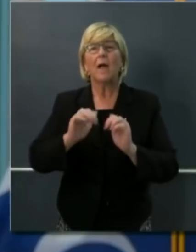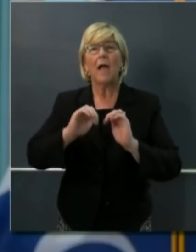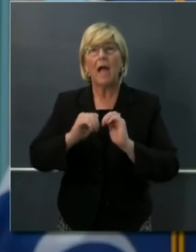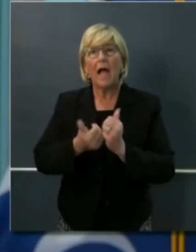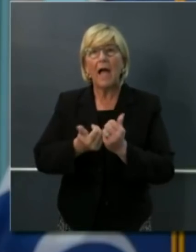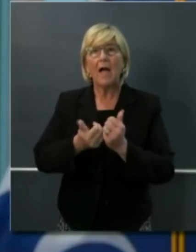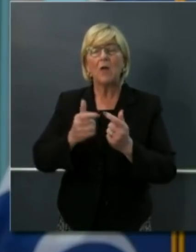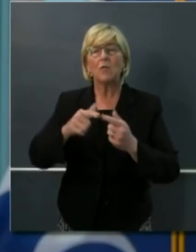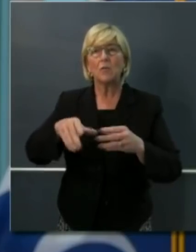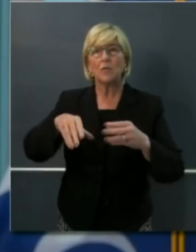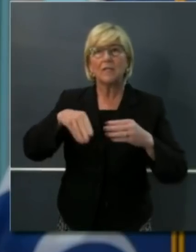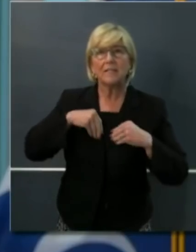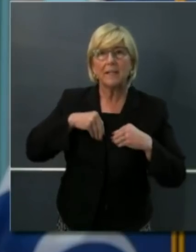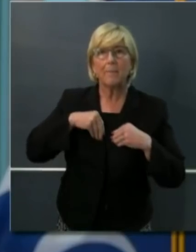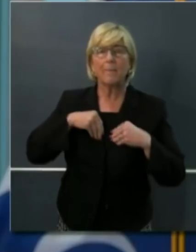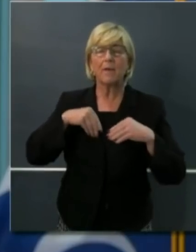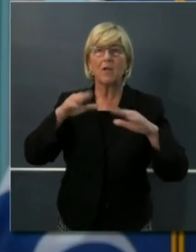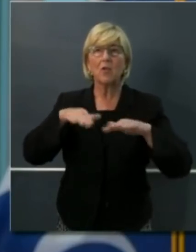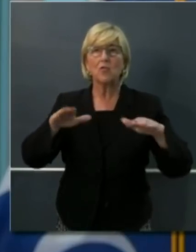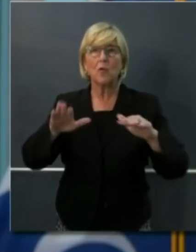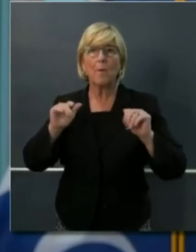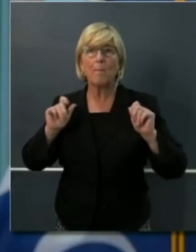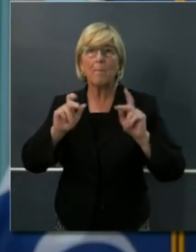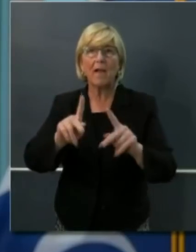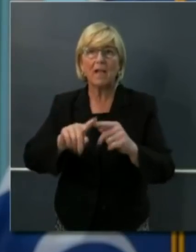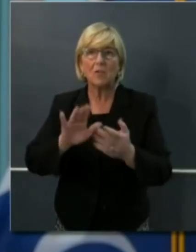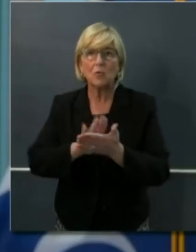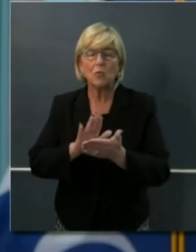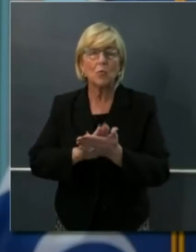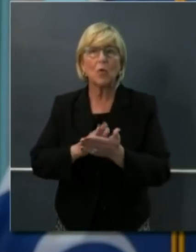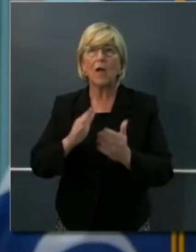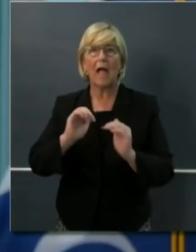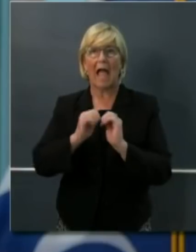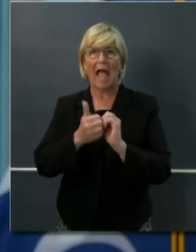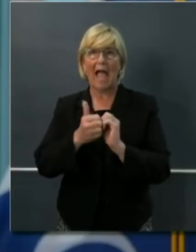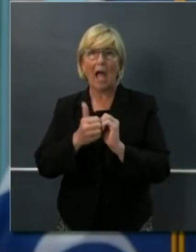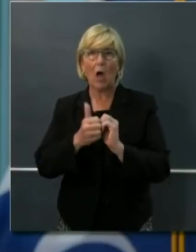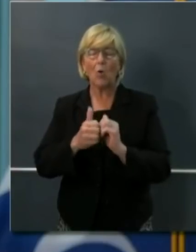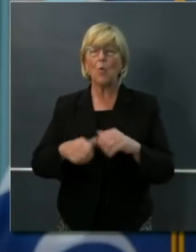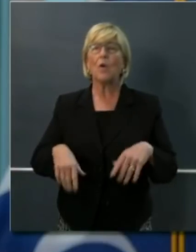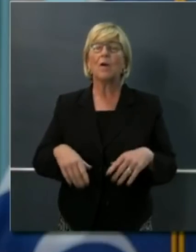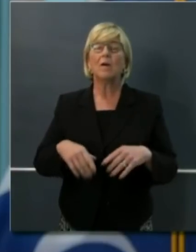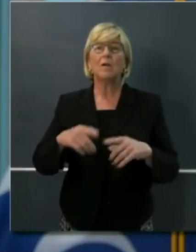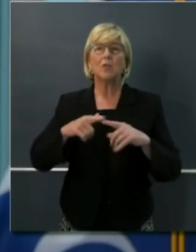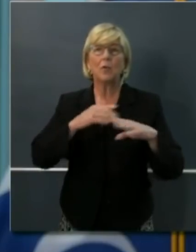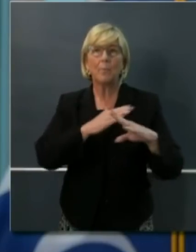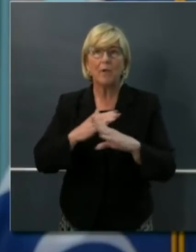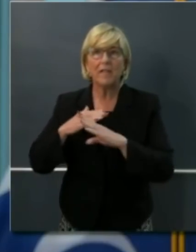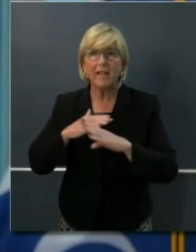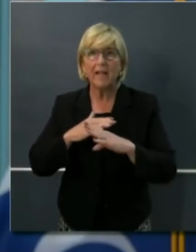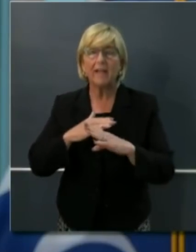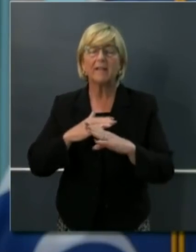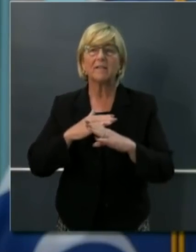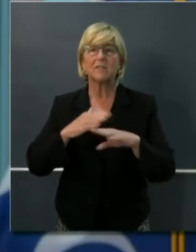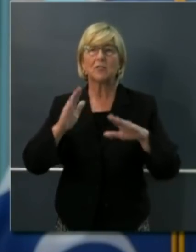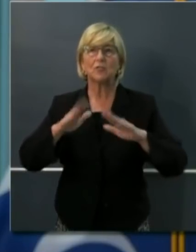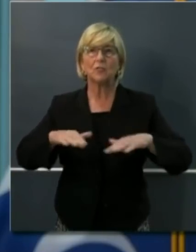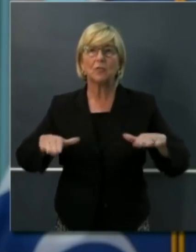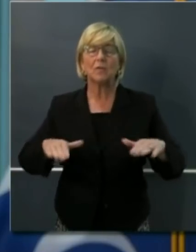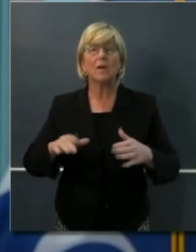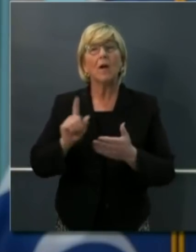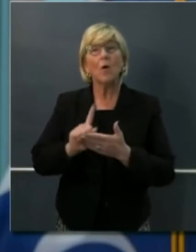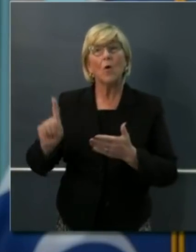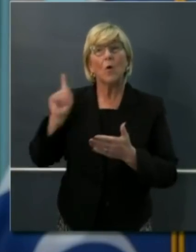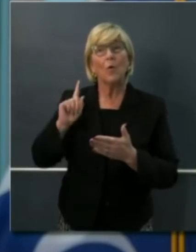we educate our kids, how we take care of our children. And we talked about floor plans just a week ago